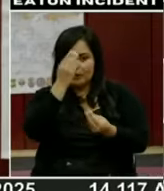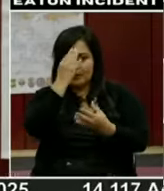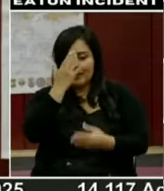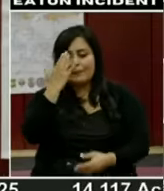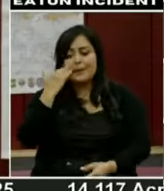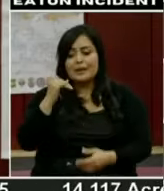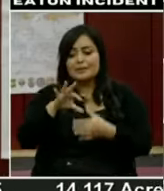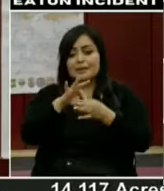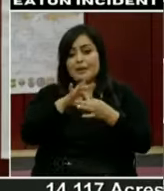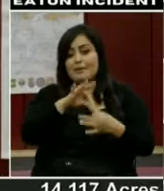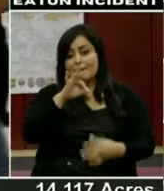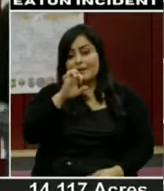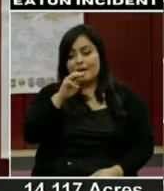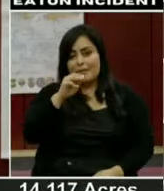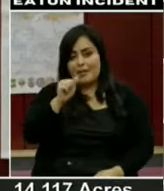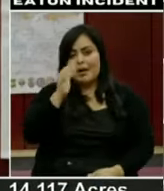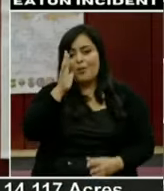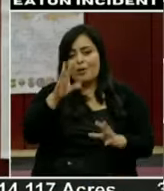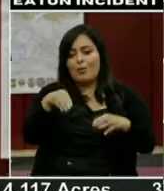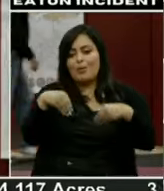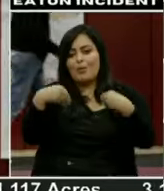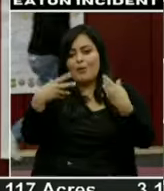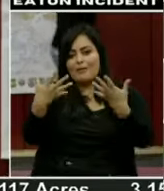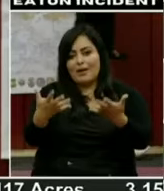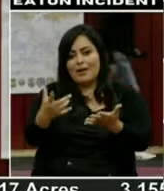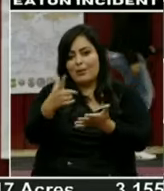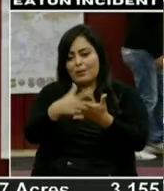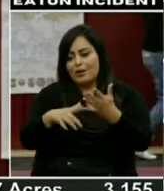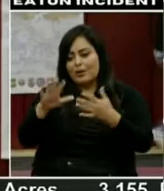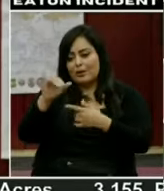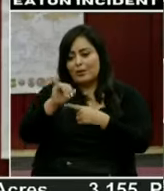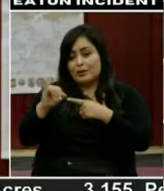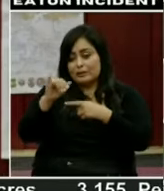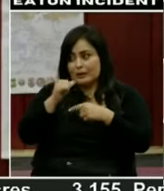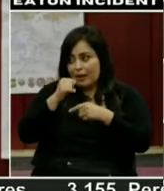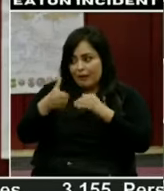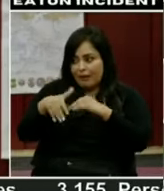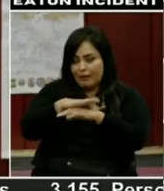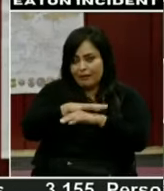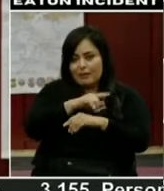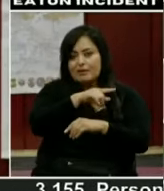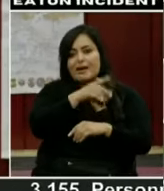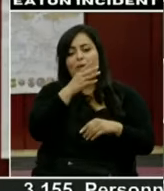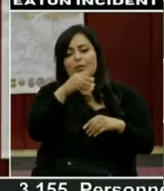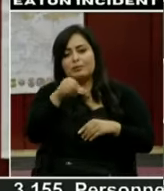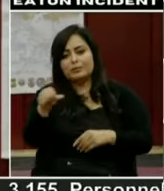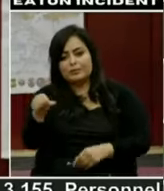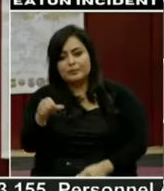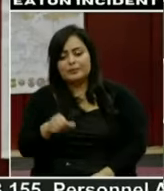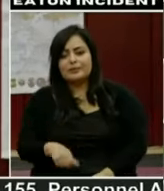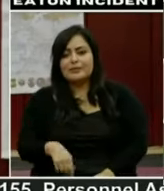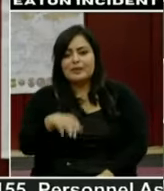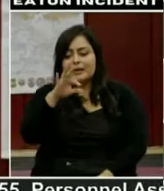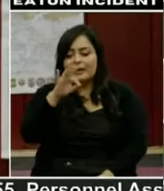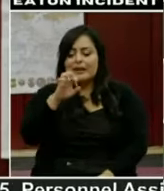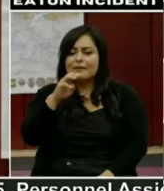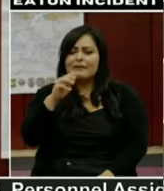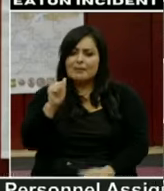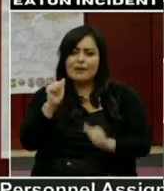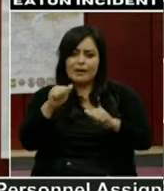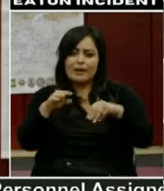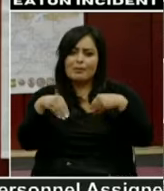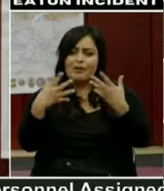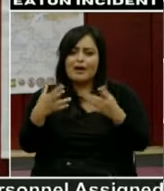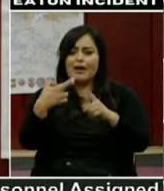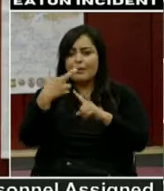to provide what your insurance does not. And FEMA can provide for so many things: